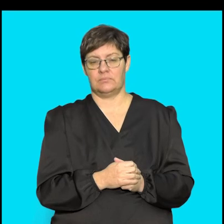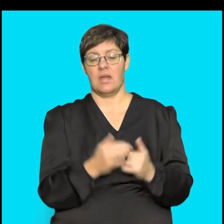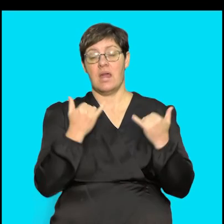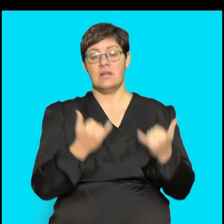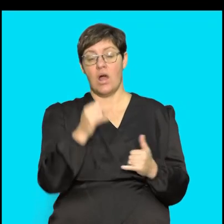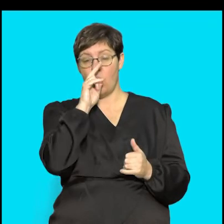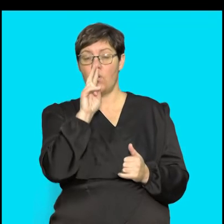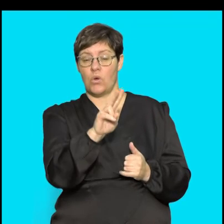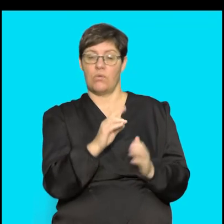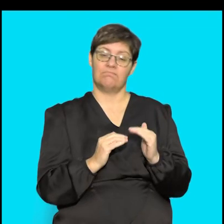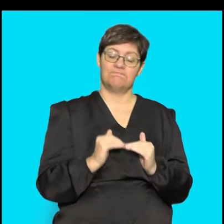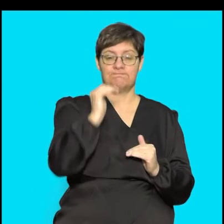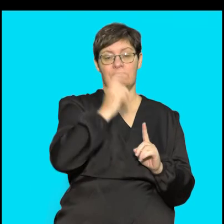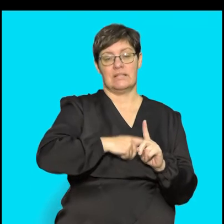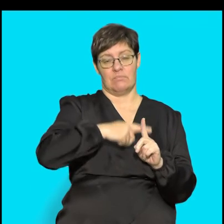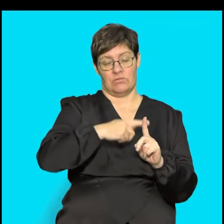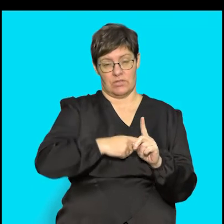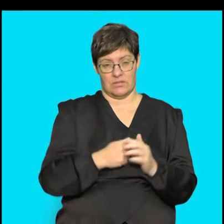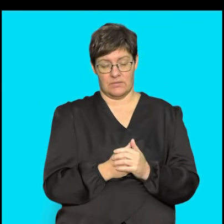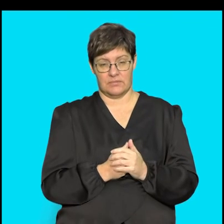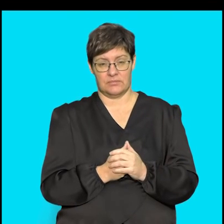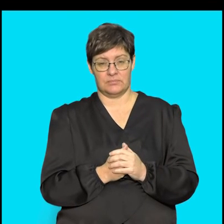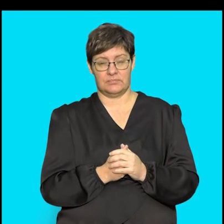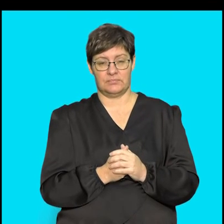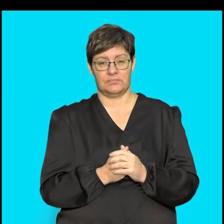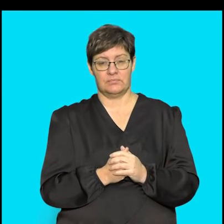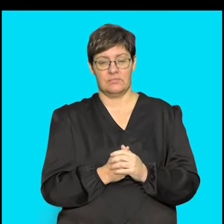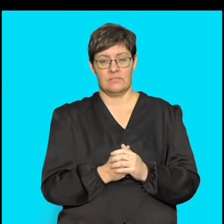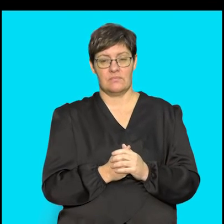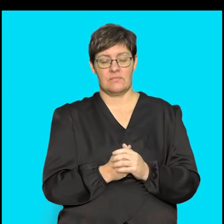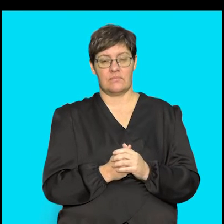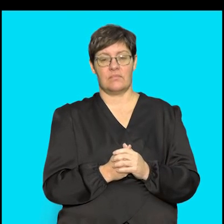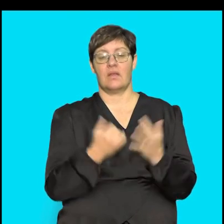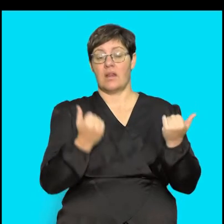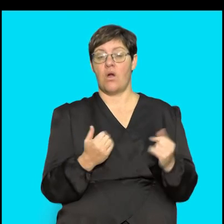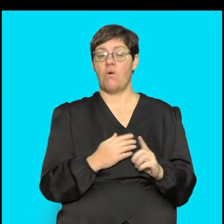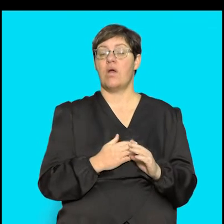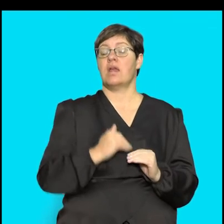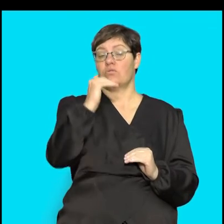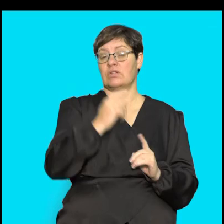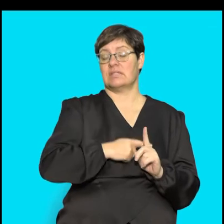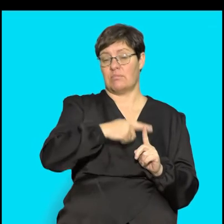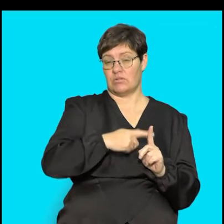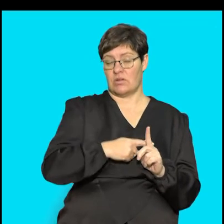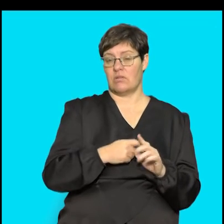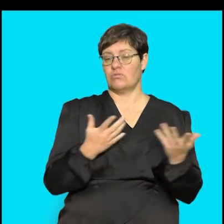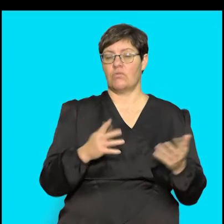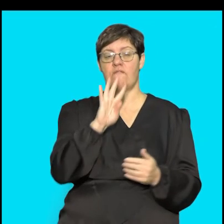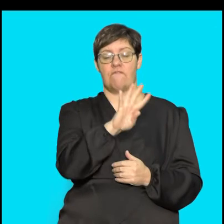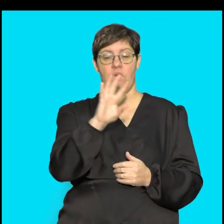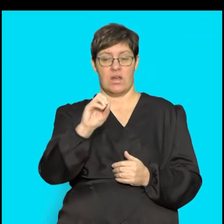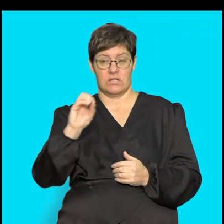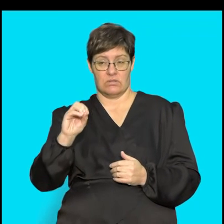Right, now we want to look at the increase in temperature. Now, we are now increasing the temperature to, let's